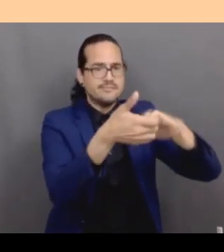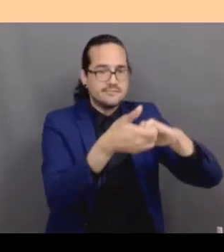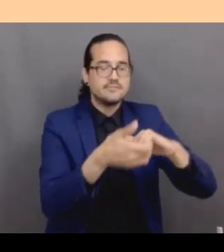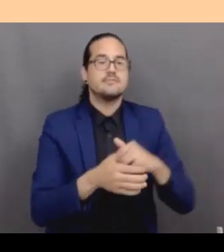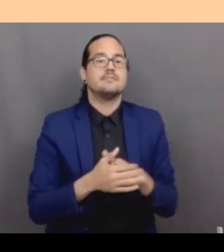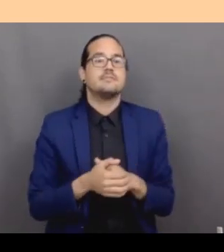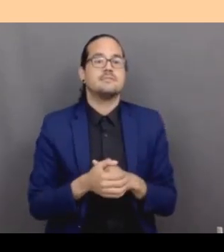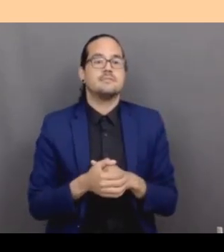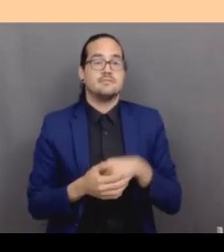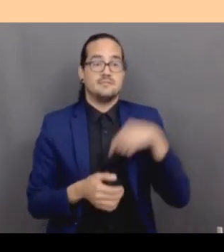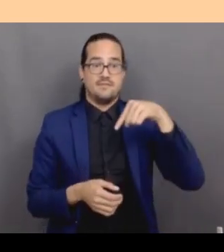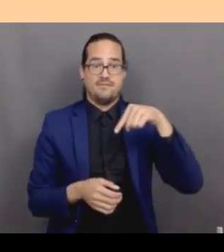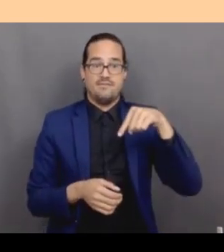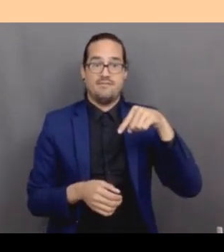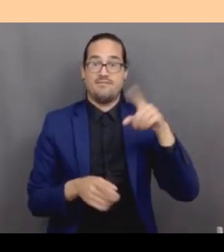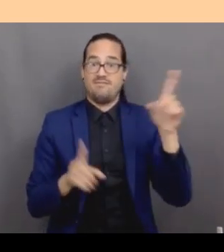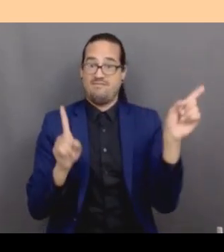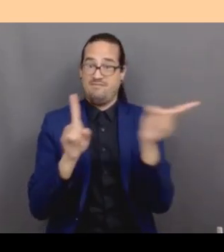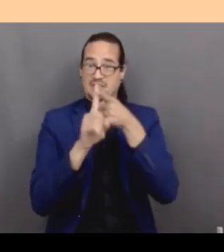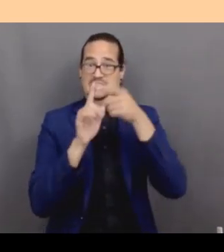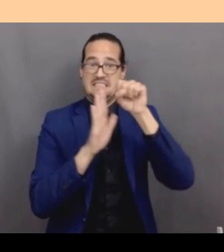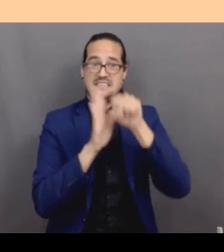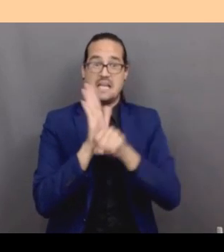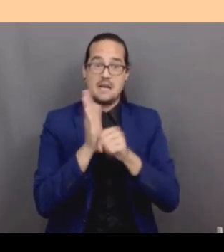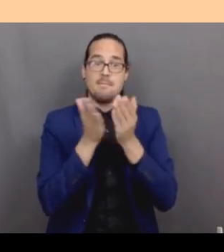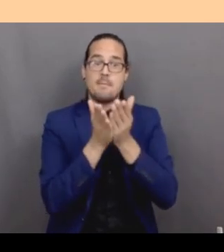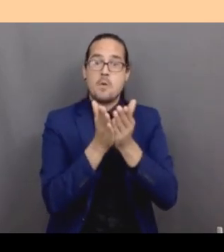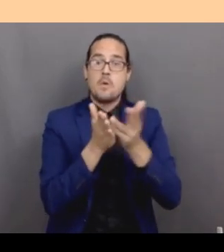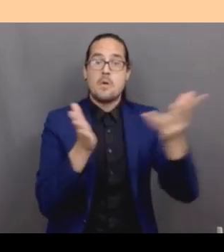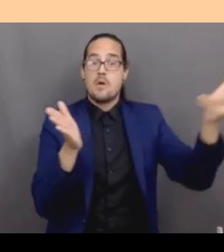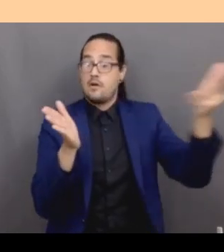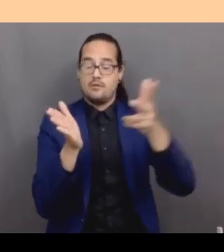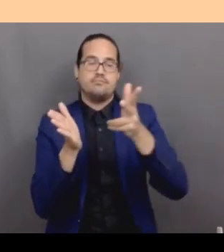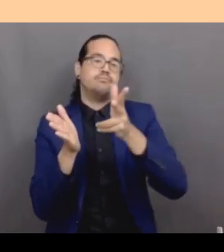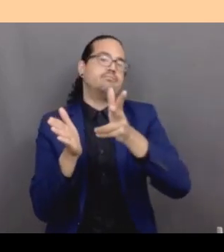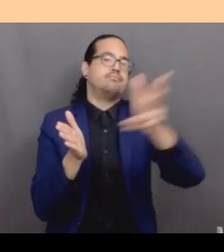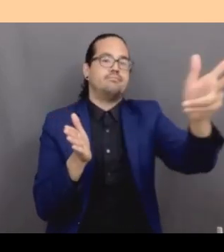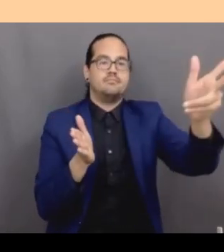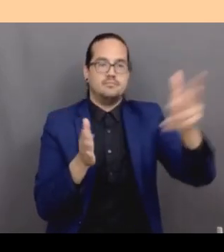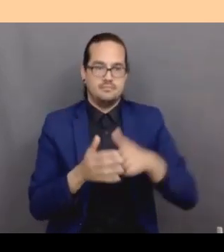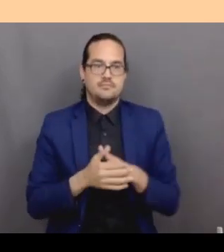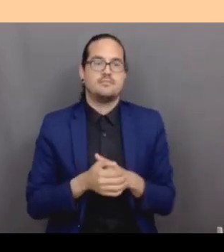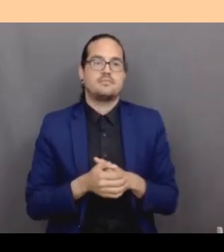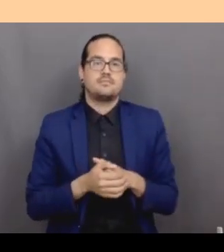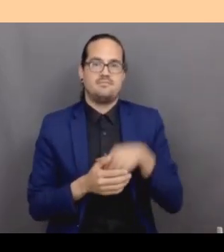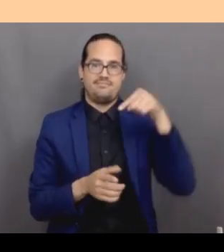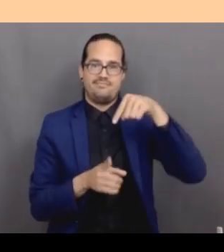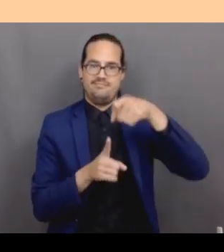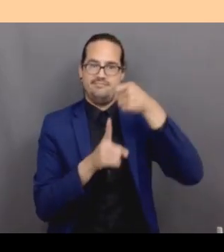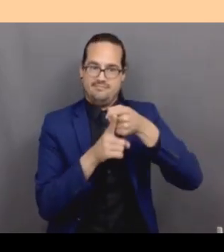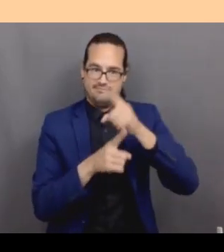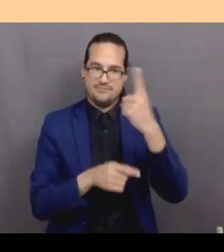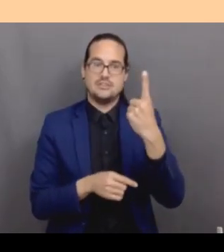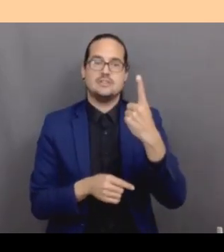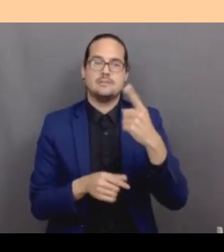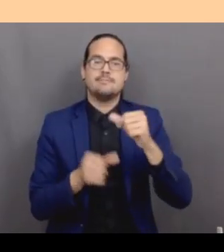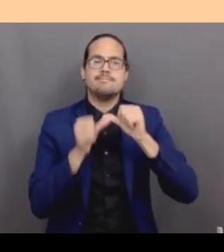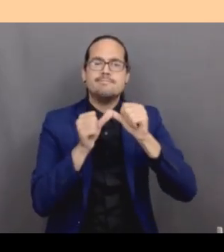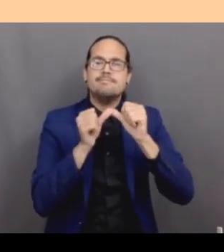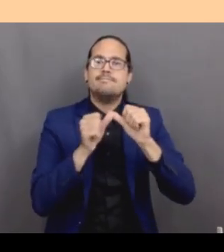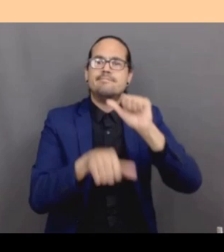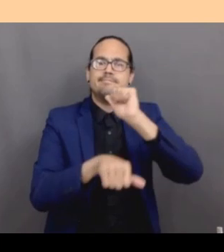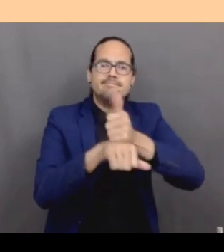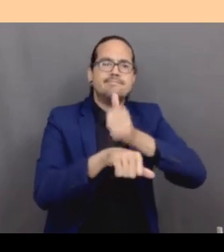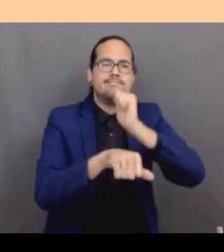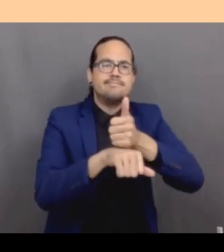1,300 persons to date. And they're continuing to set the standard for testing as they begin to expand their testing. Testing